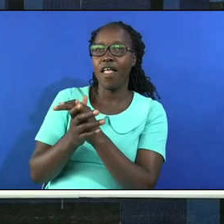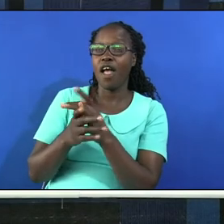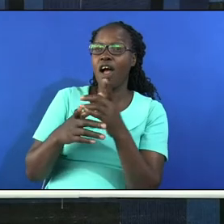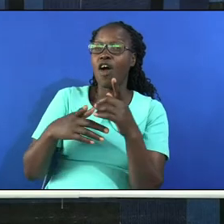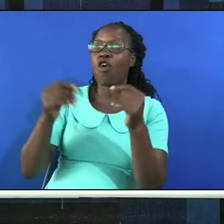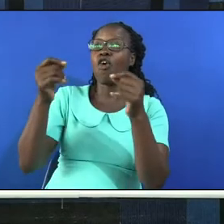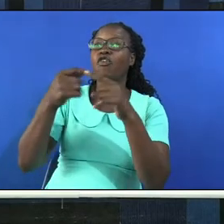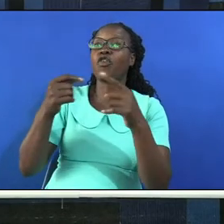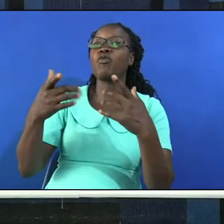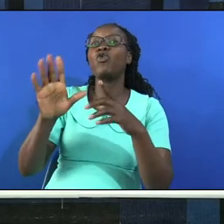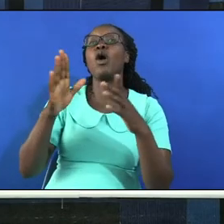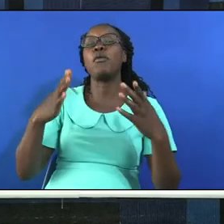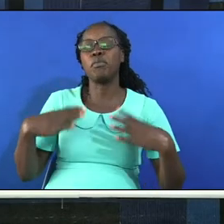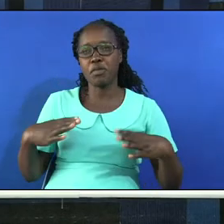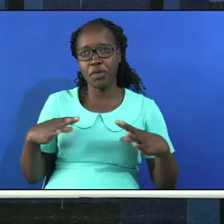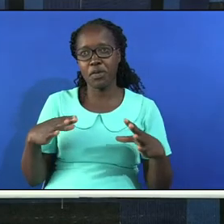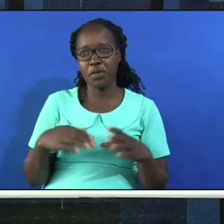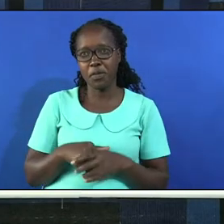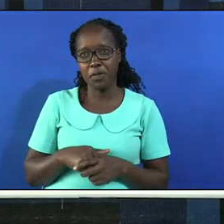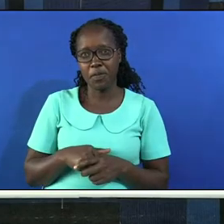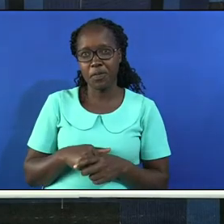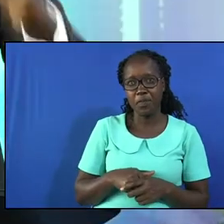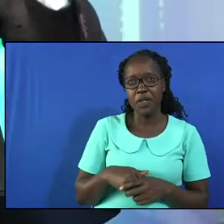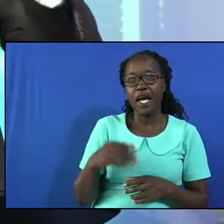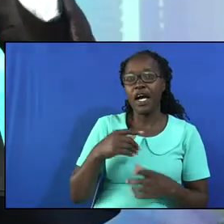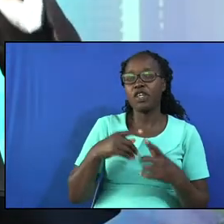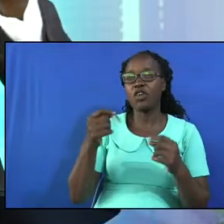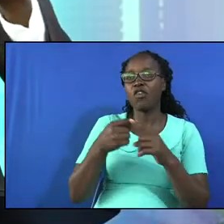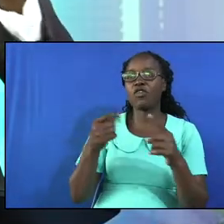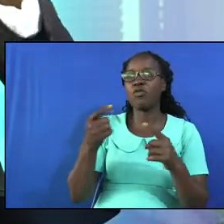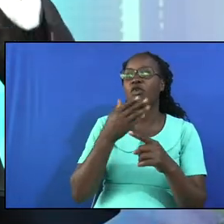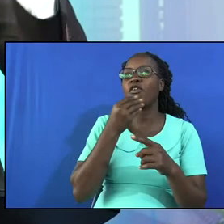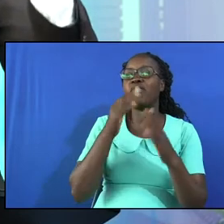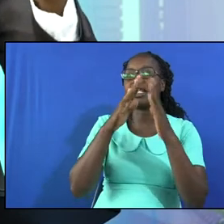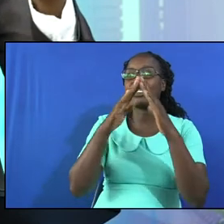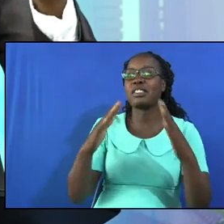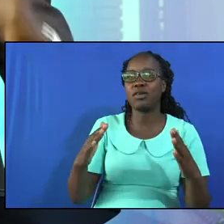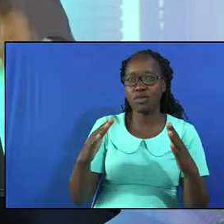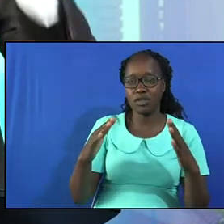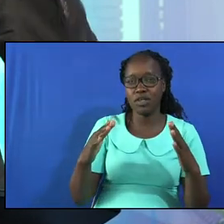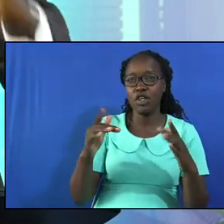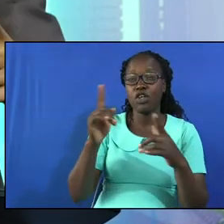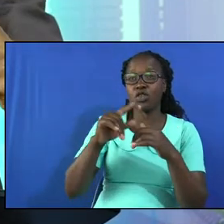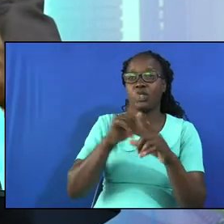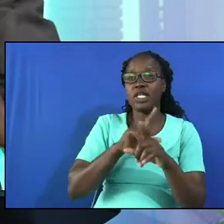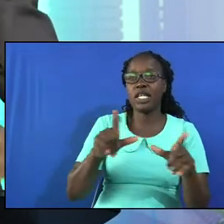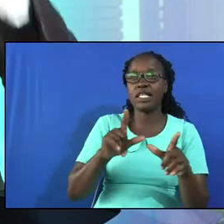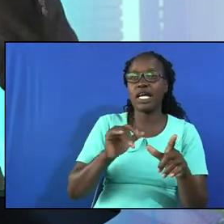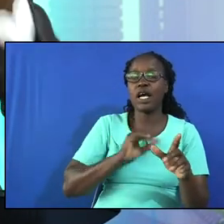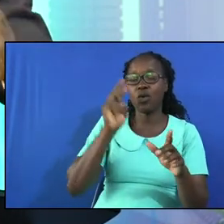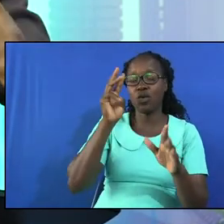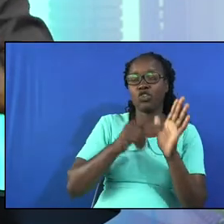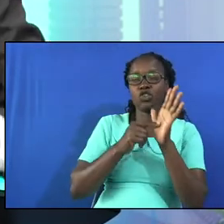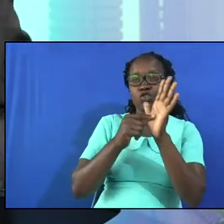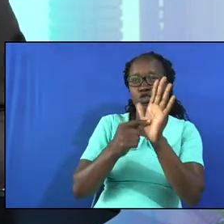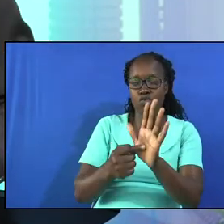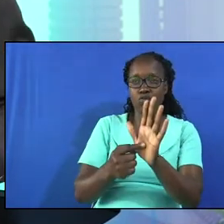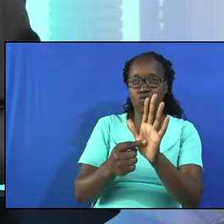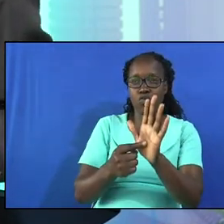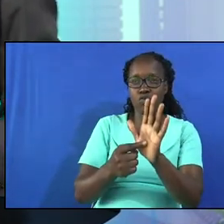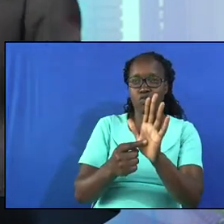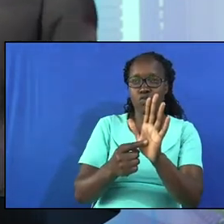Go from your people. And go from your father's household to the land I will show